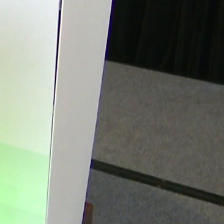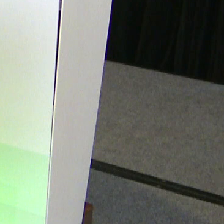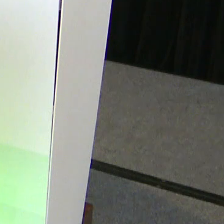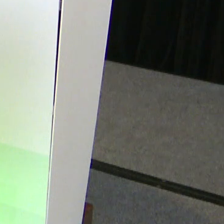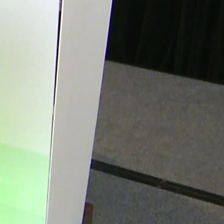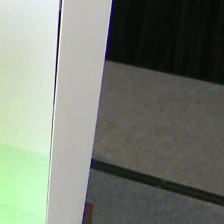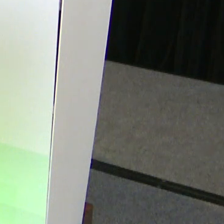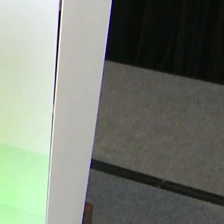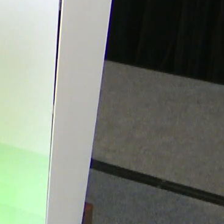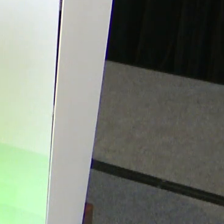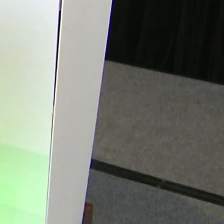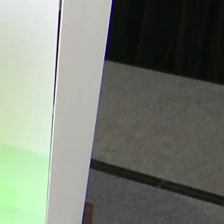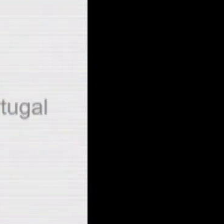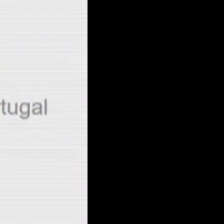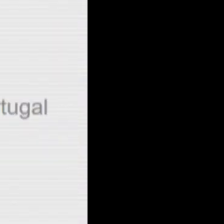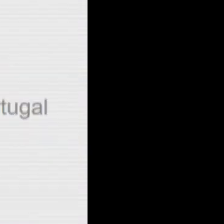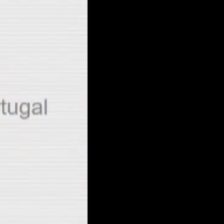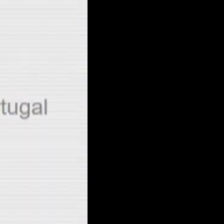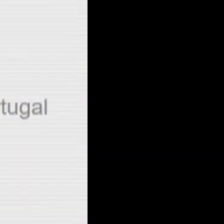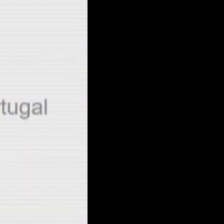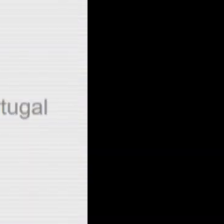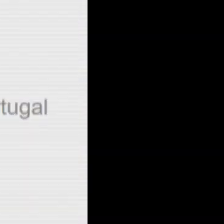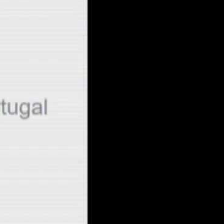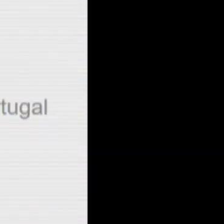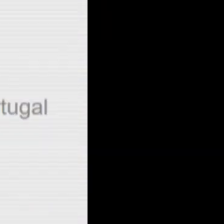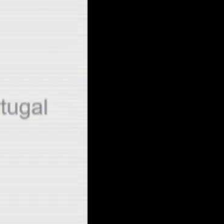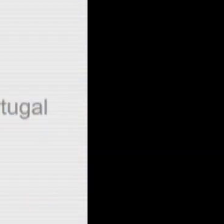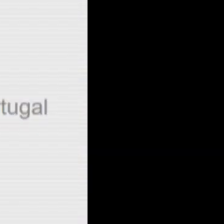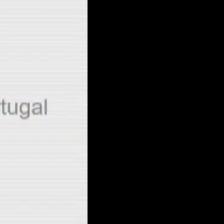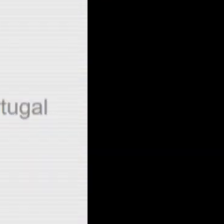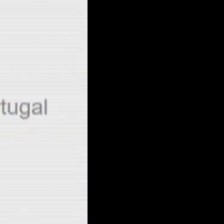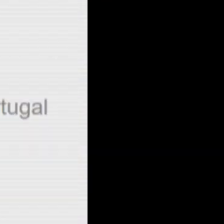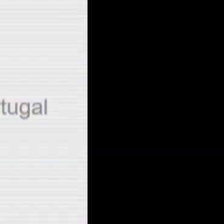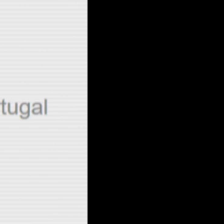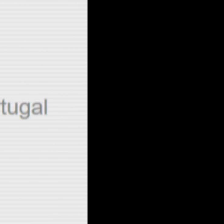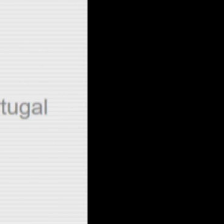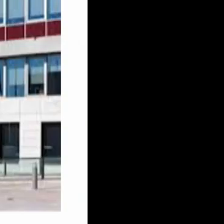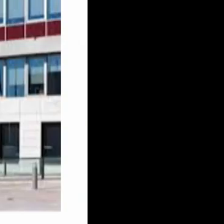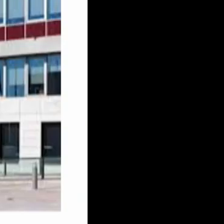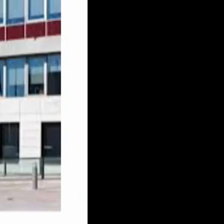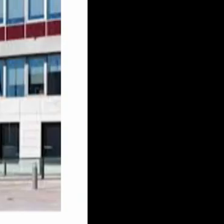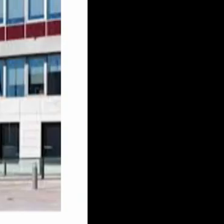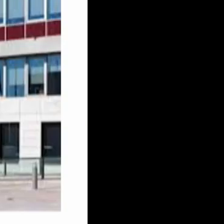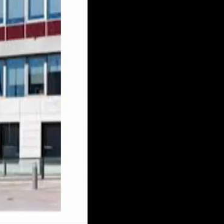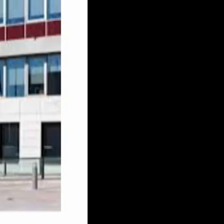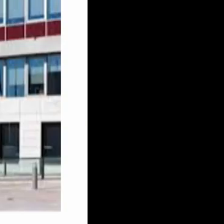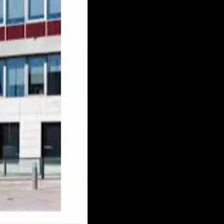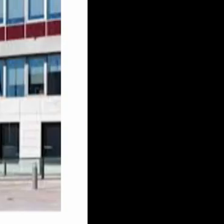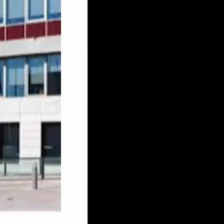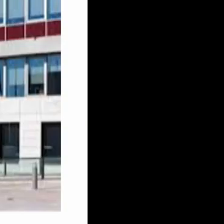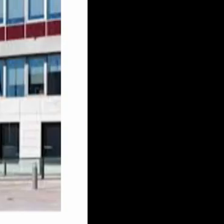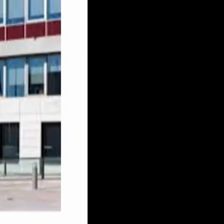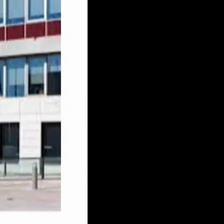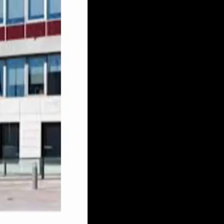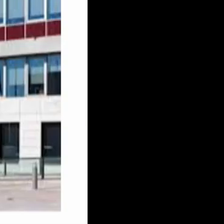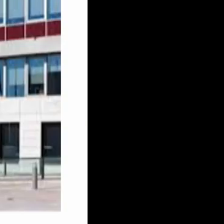Good morning. Thanks, Paul. I've been strictly told I've got to keep to time. I'll do my best. Well, good morning, everyone. I work for the